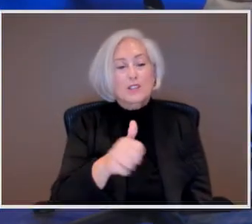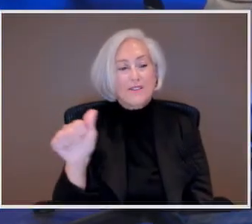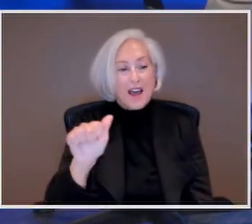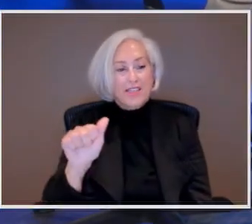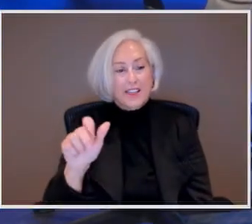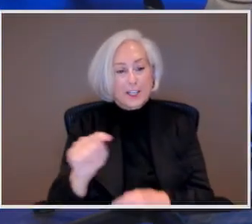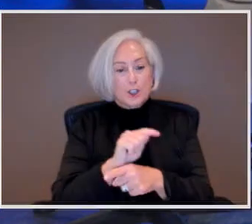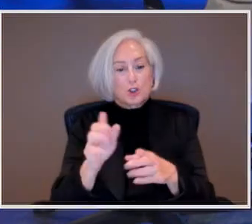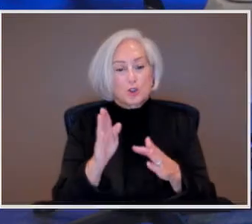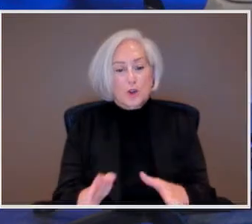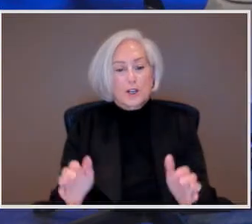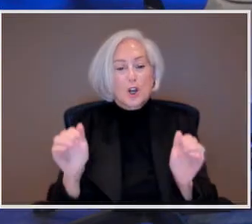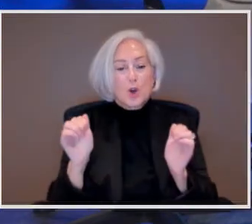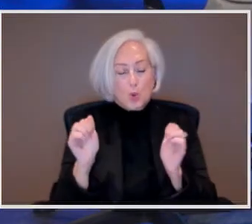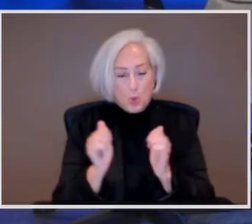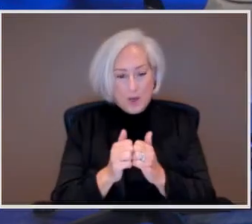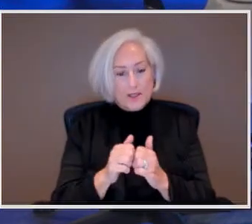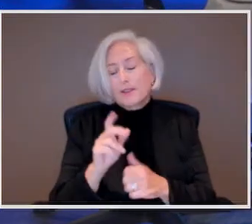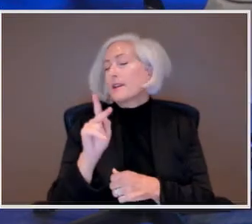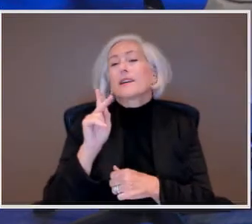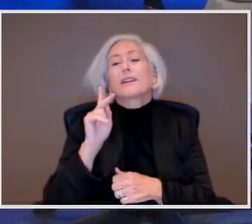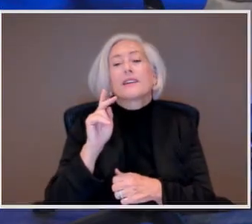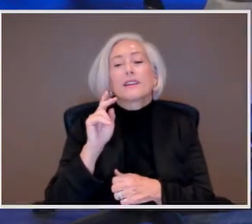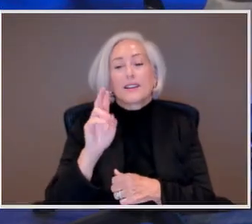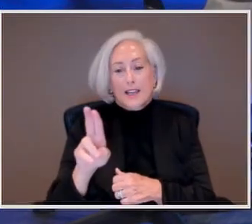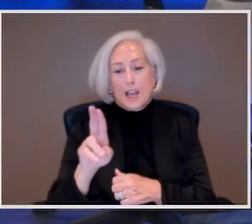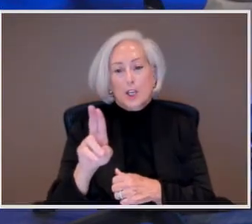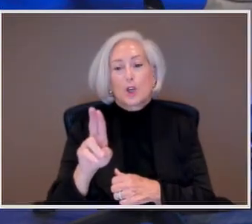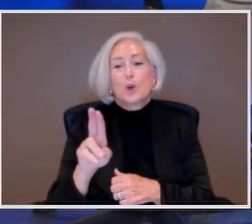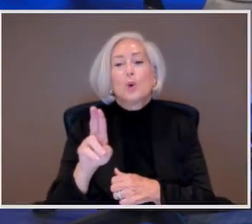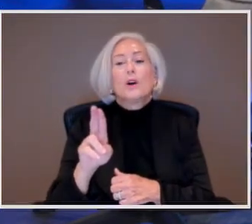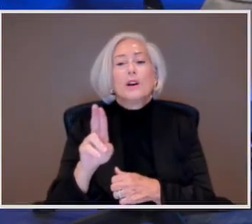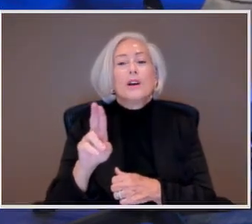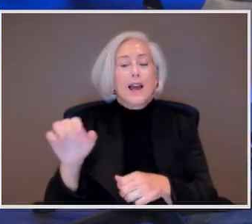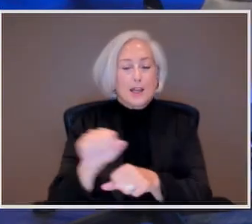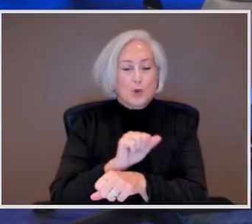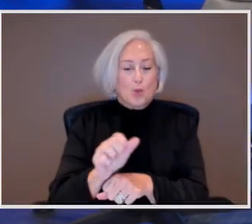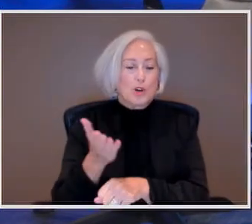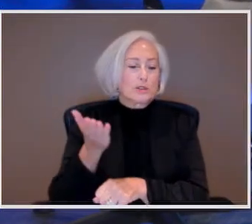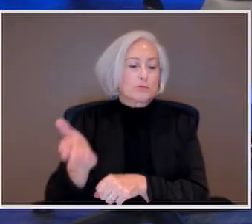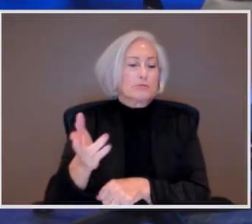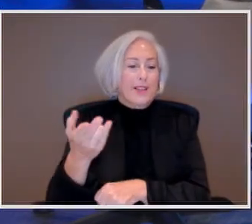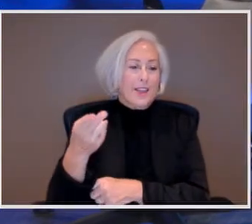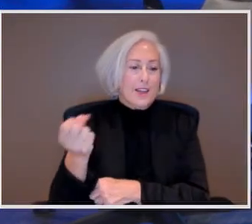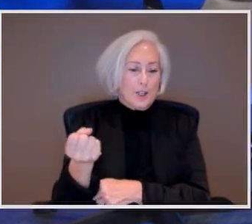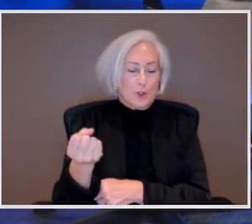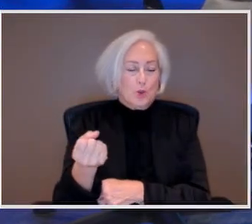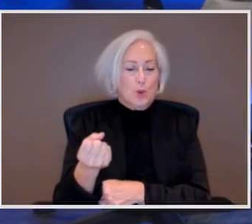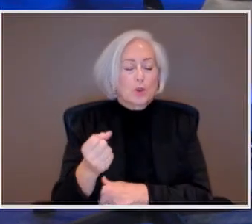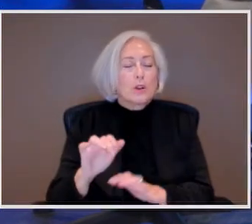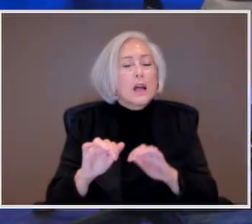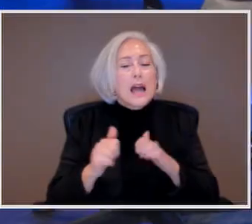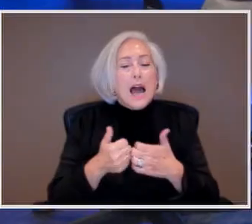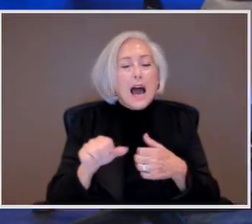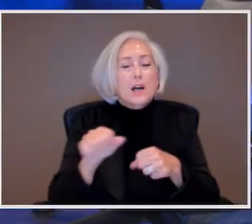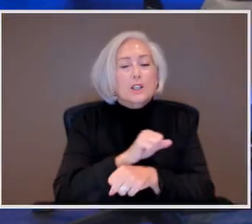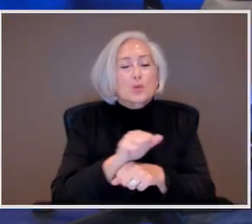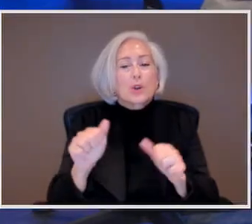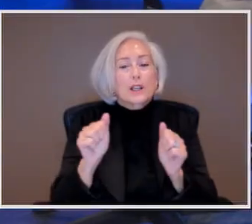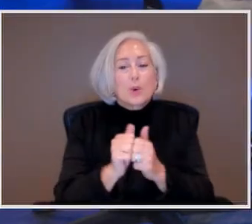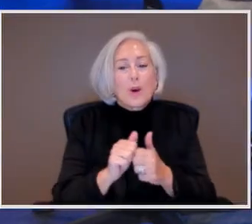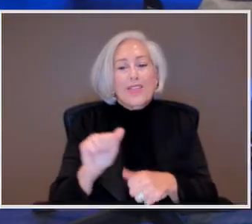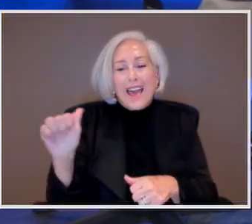health system, as Dan's post at one of our high schools, which is such a phenomenal program. How does working with athletes inside their